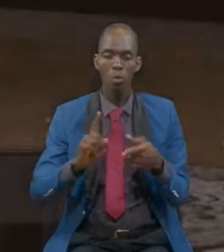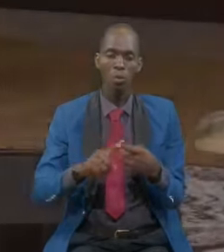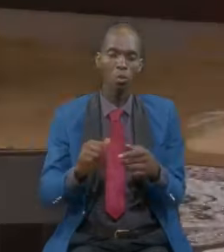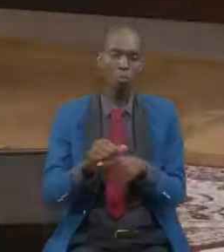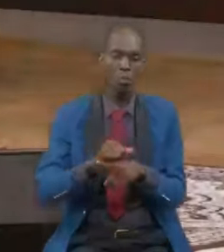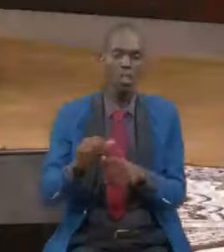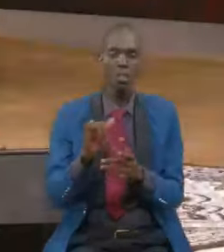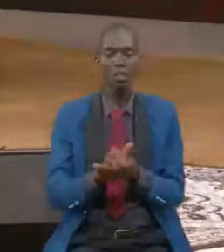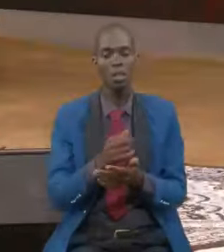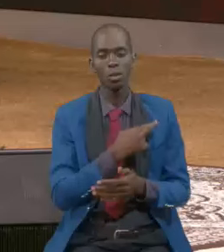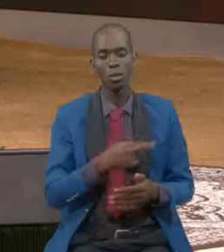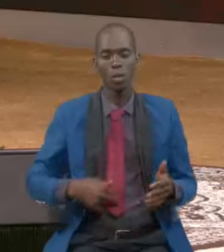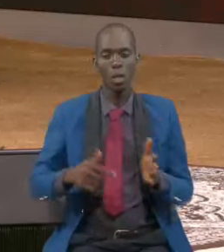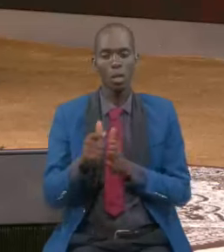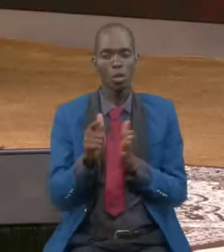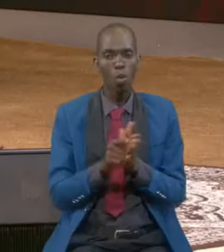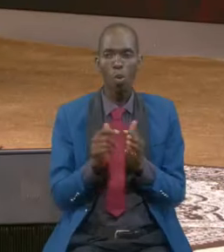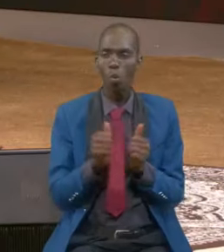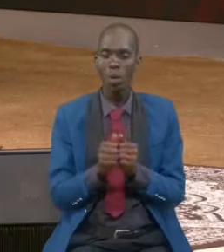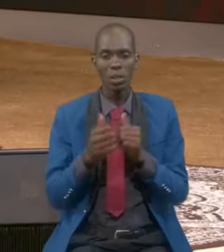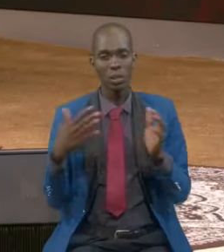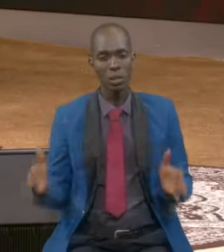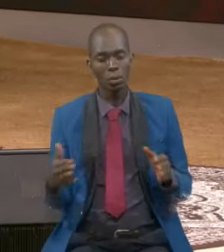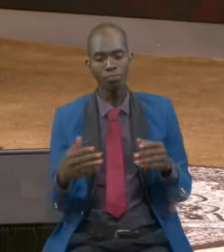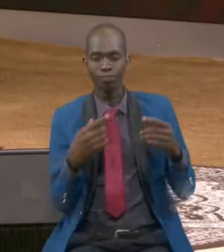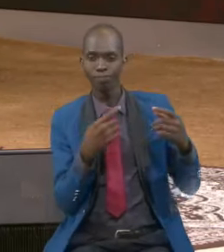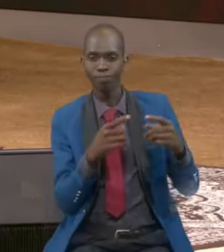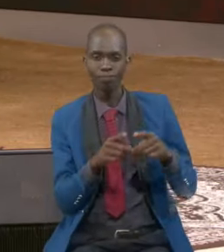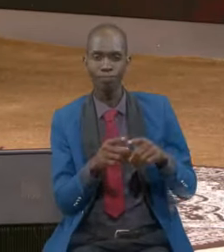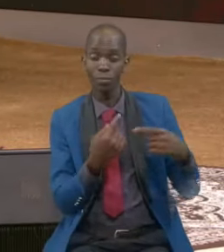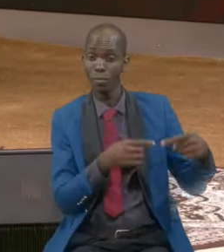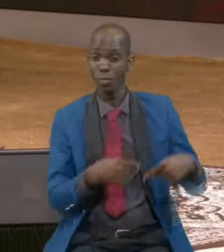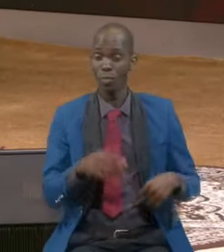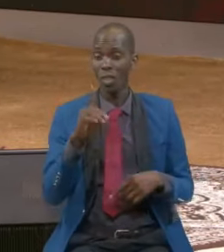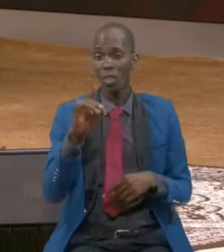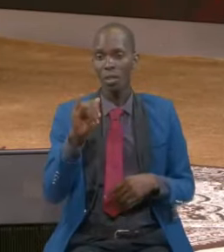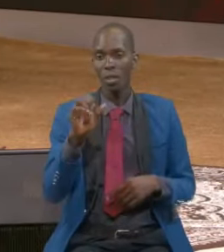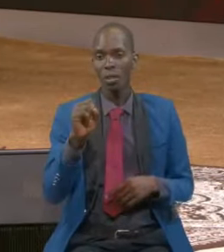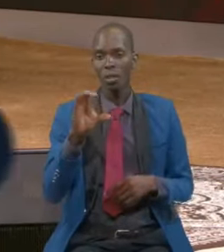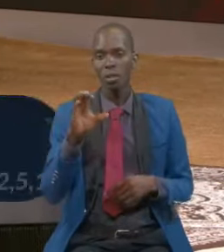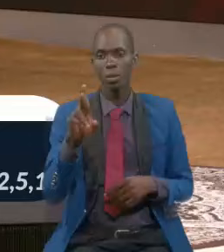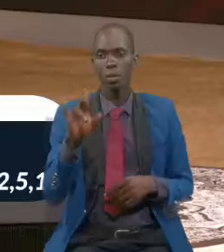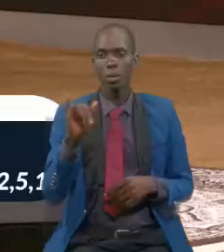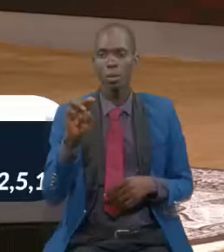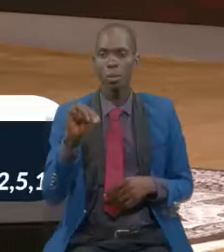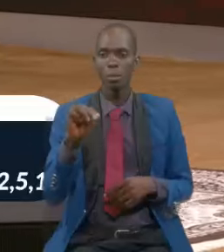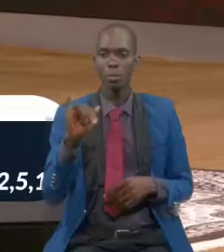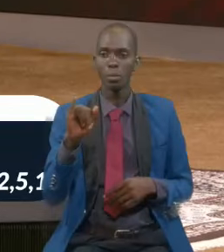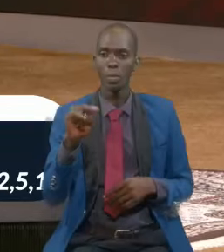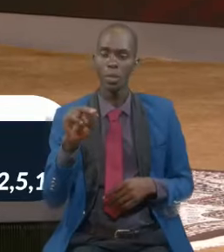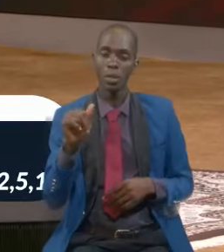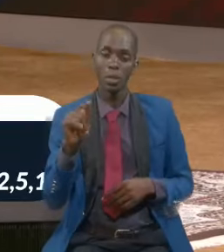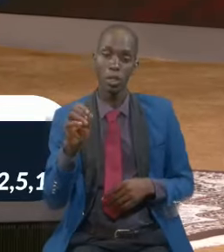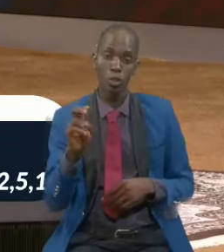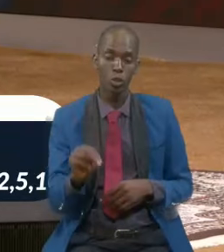discrimination. It tells us in Matthew chapter 25, reading from verse 34.